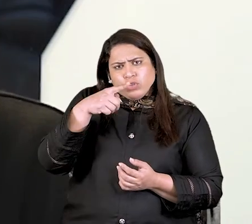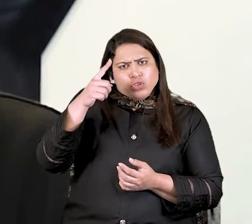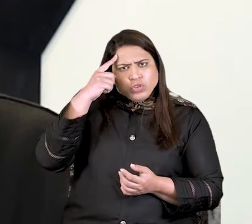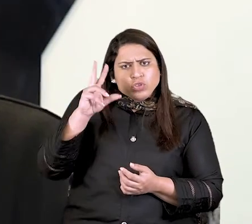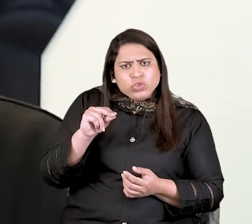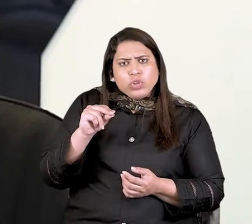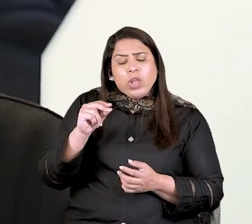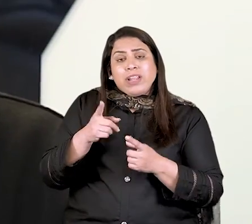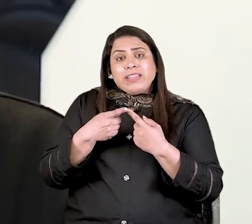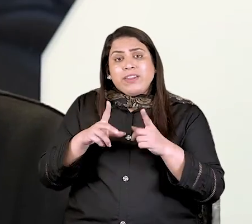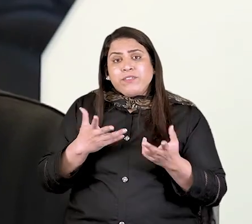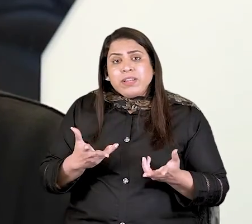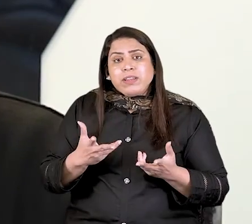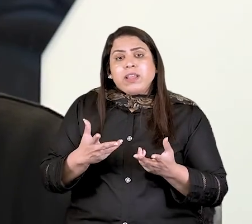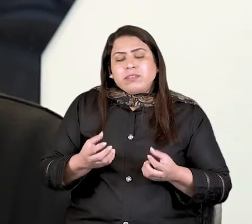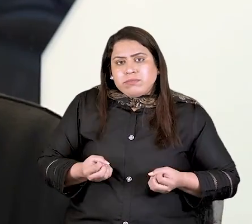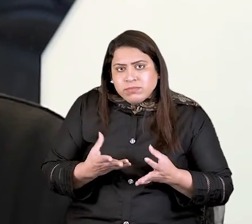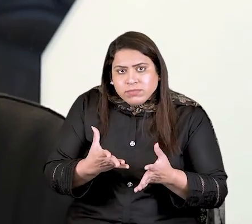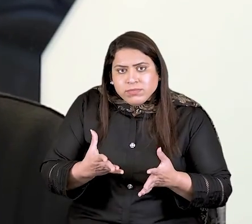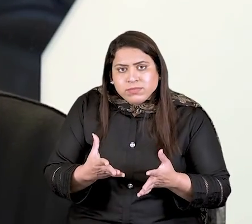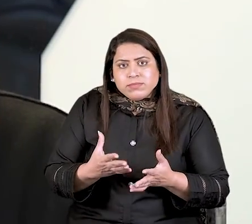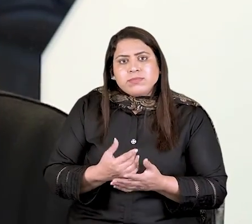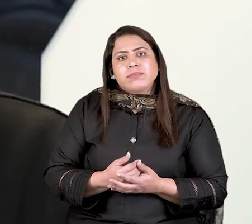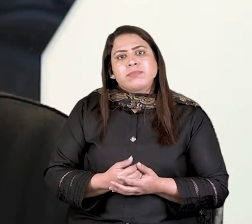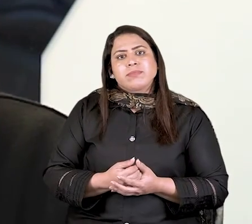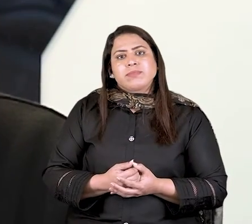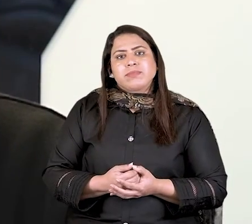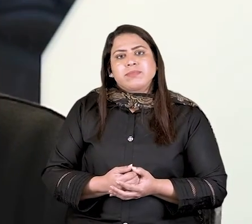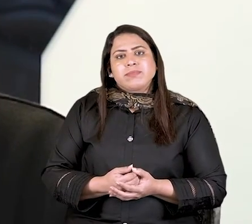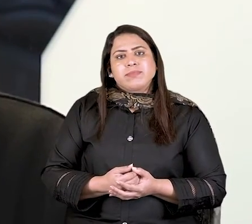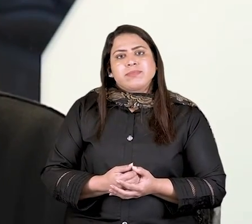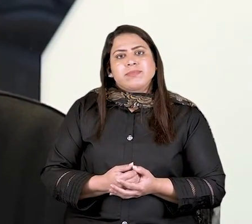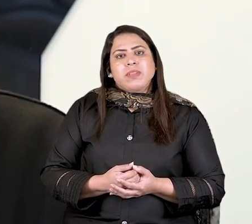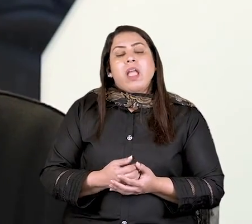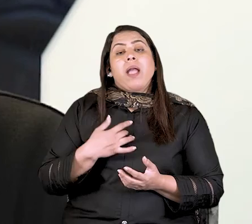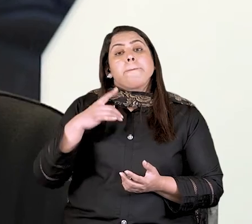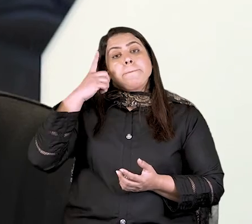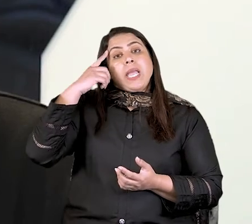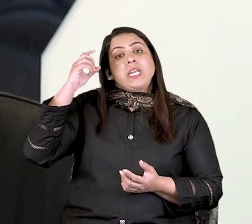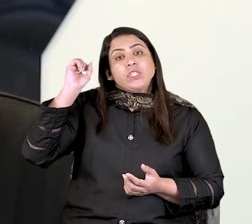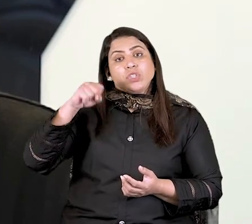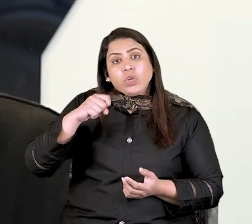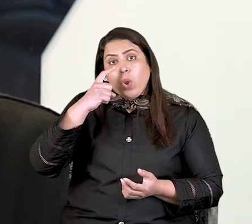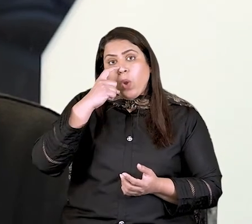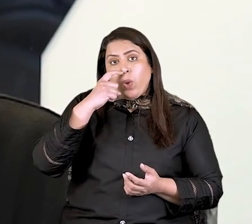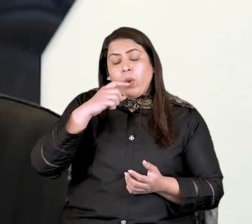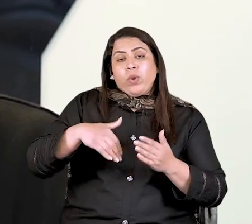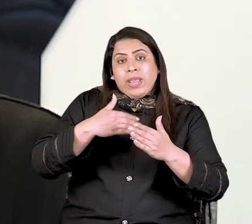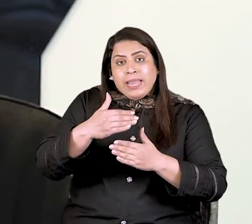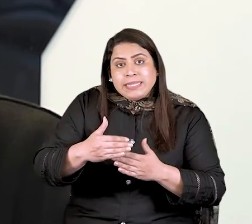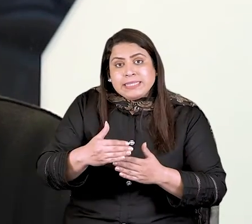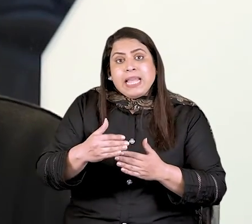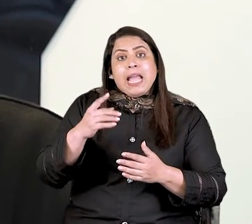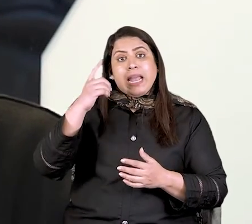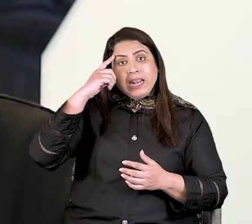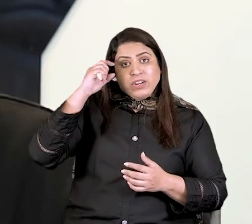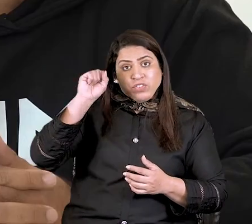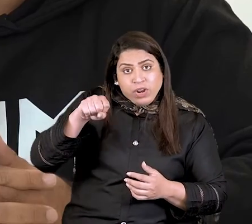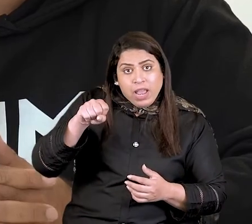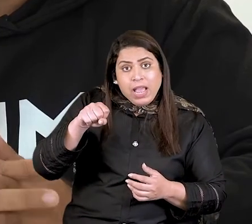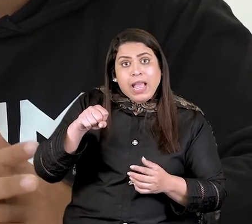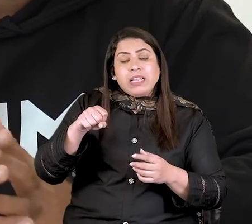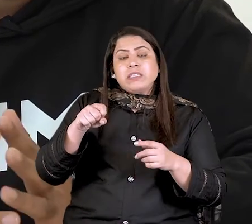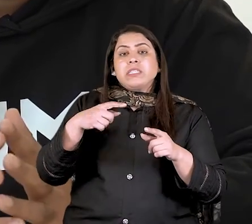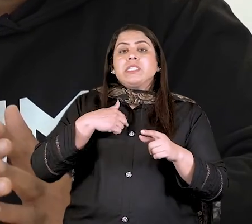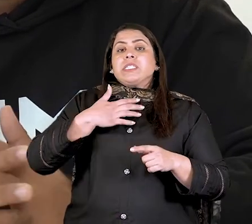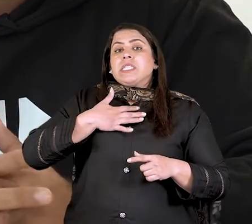keep current. This is the start of what we're doing. Yeah. And we just want to make sure that the customers are happy.